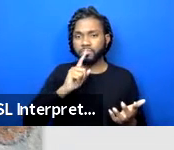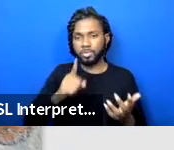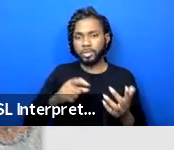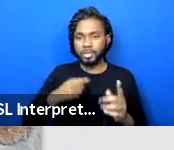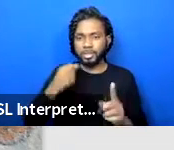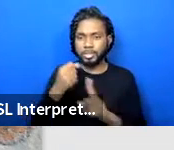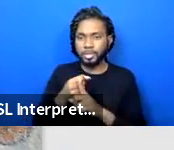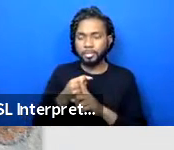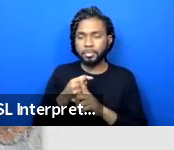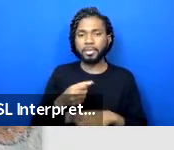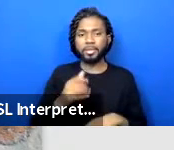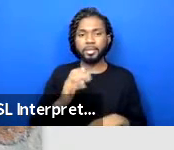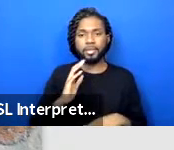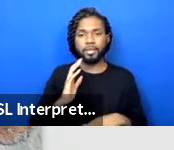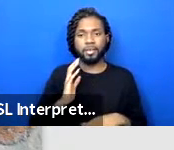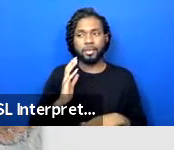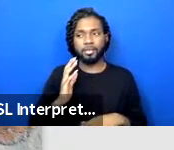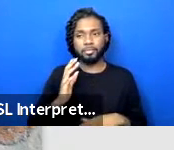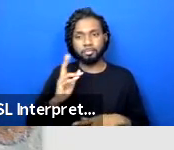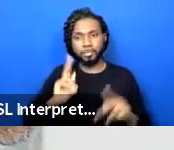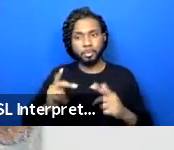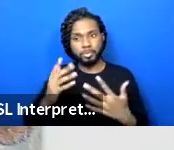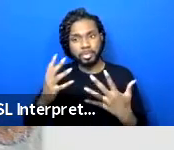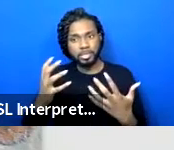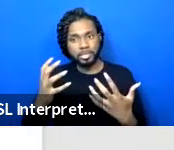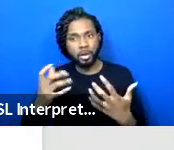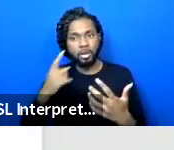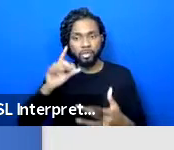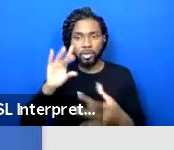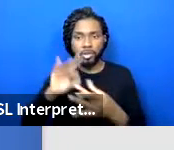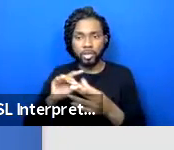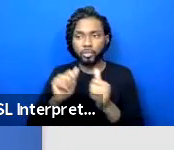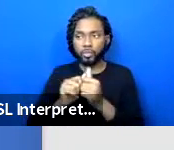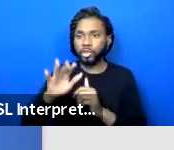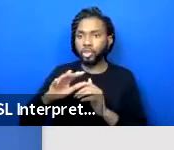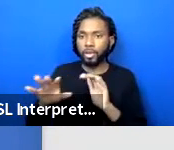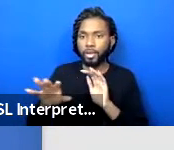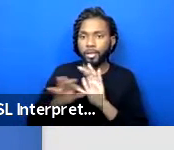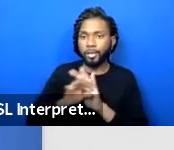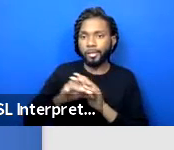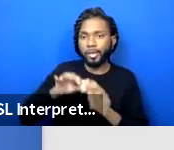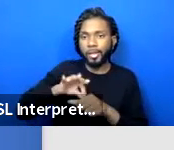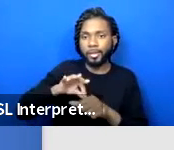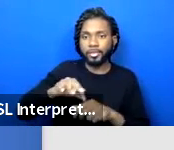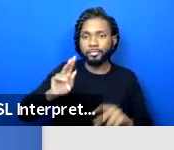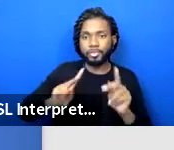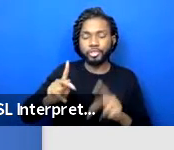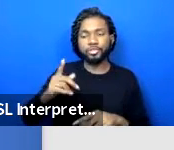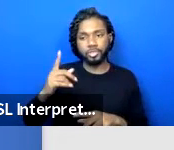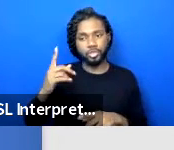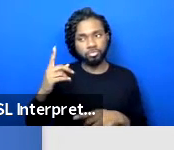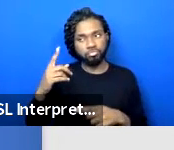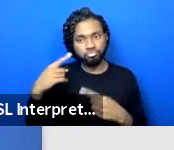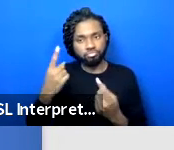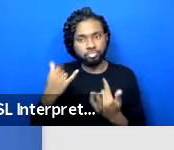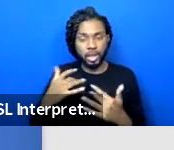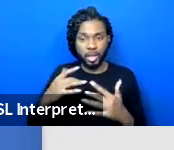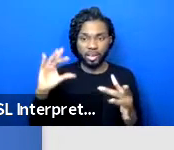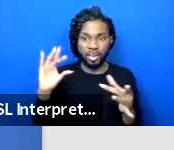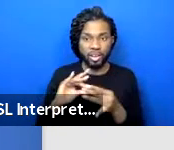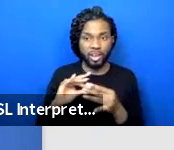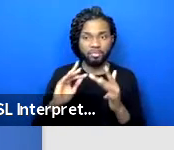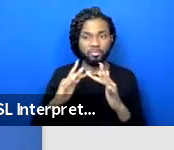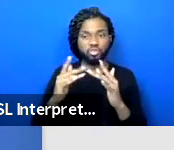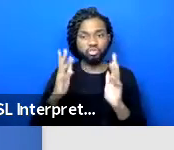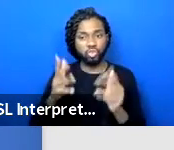the desire for people to connect with their elected officials. They have been connecting virtually, talking to